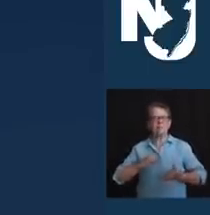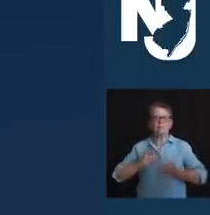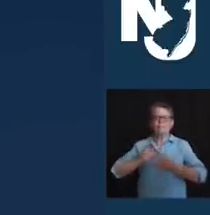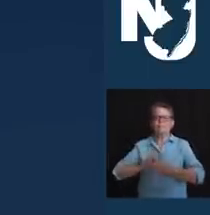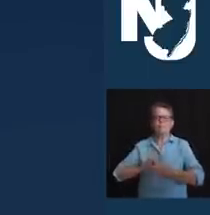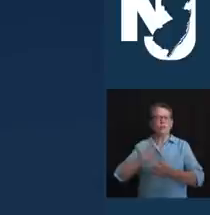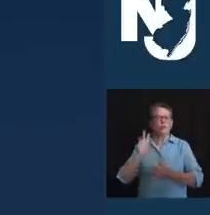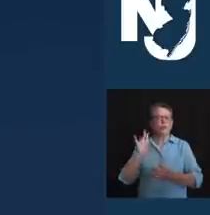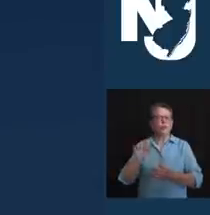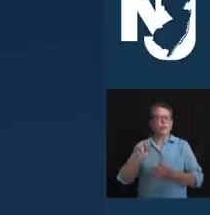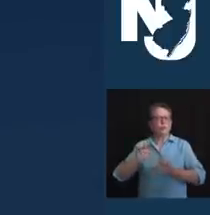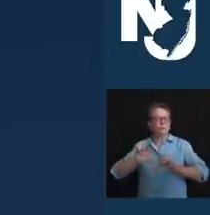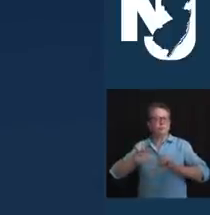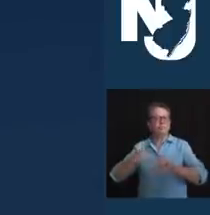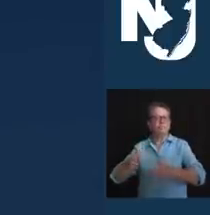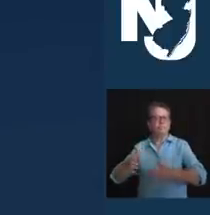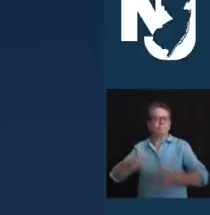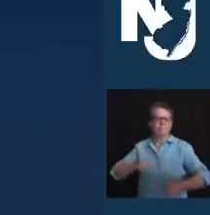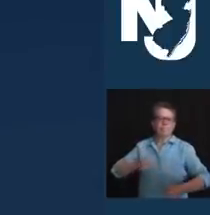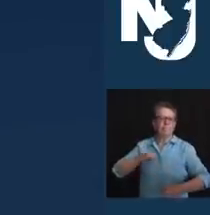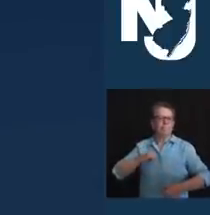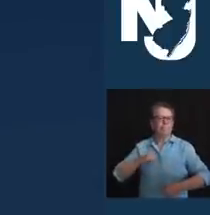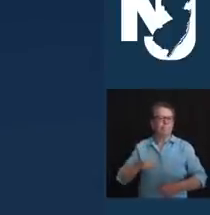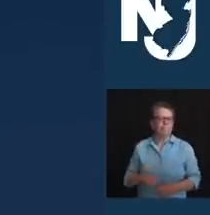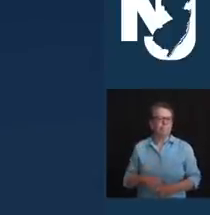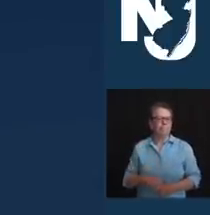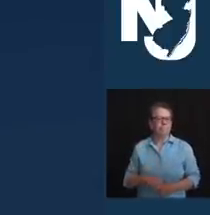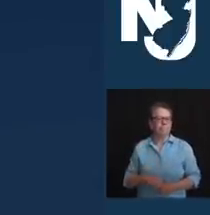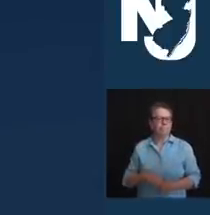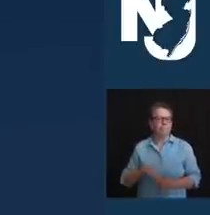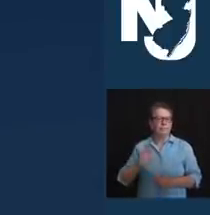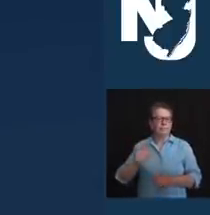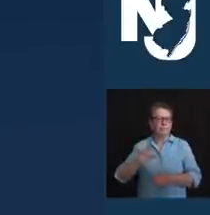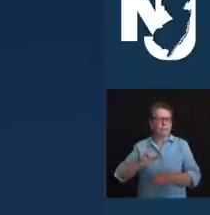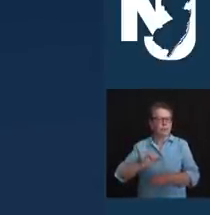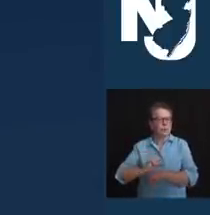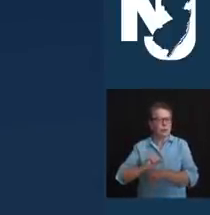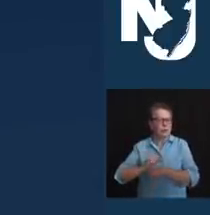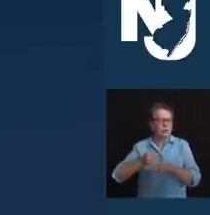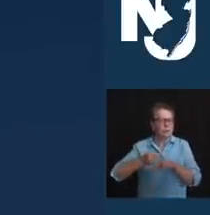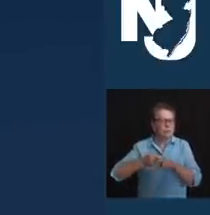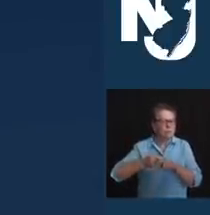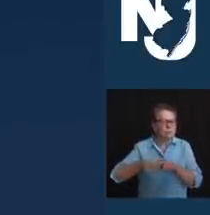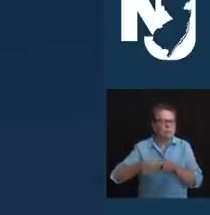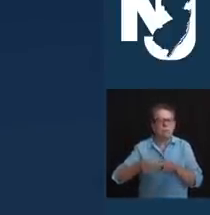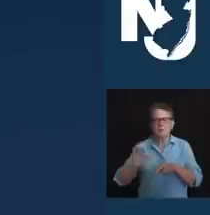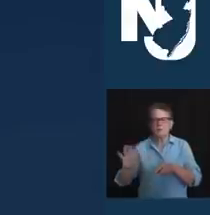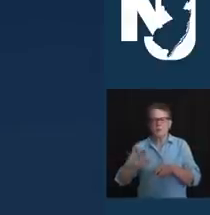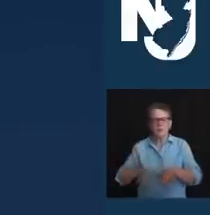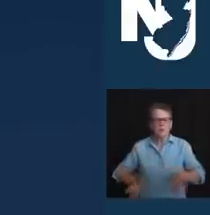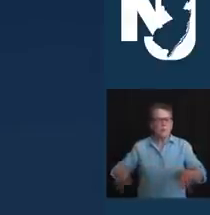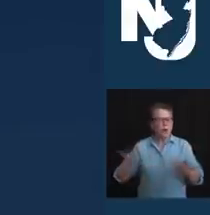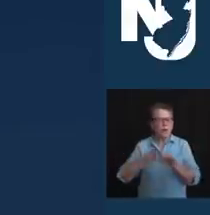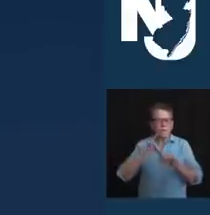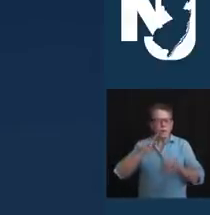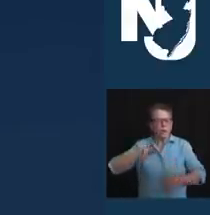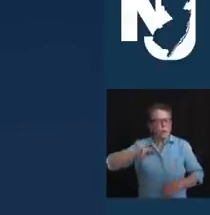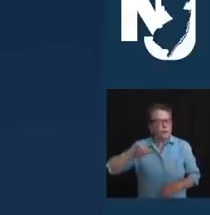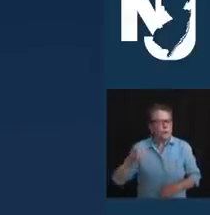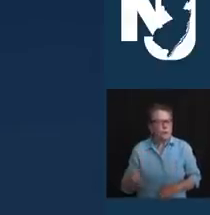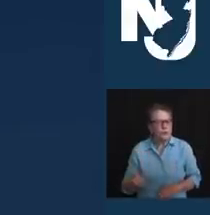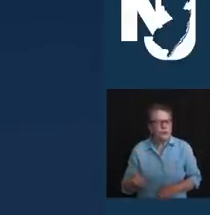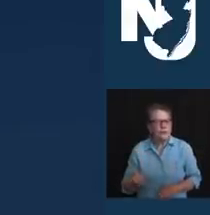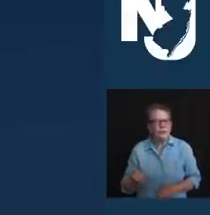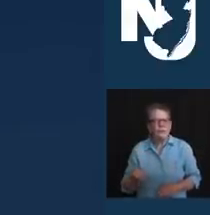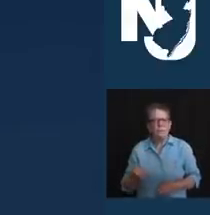Windsor. While his work was serious to our state's economy, Stephen himself always kept a lighthearted sense about